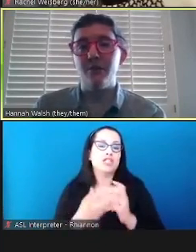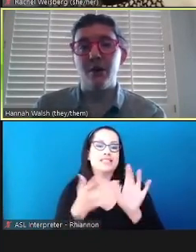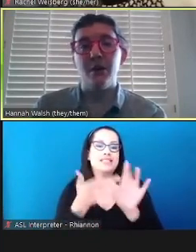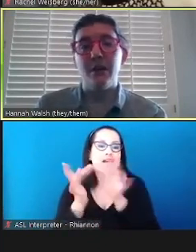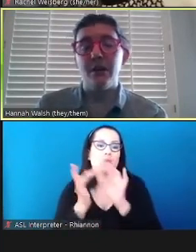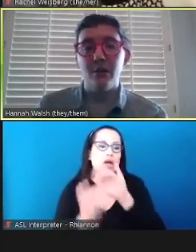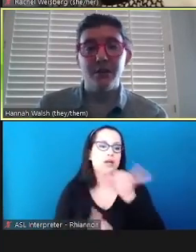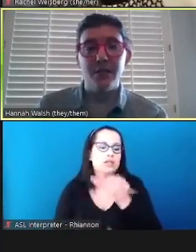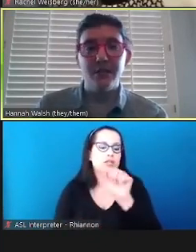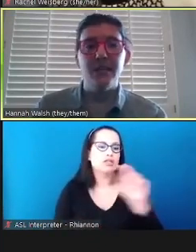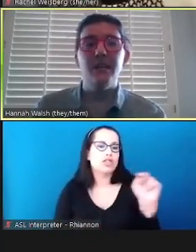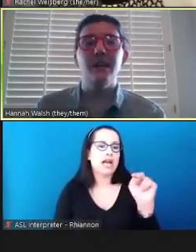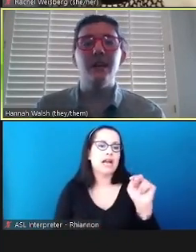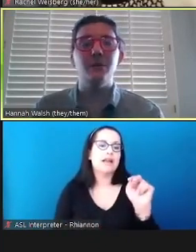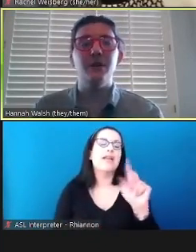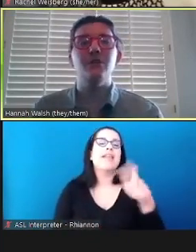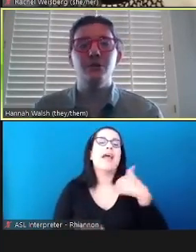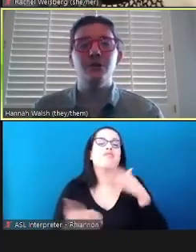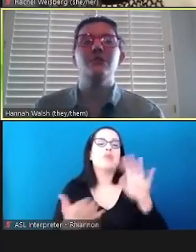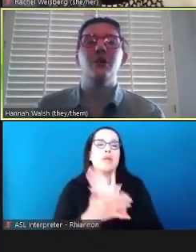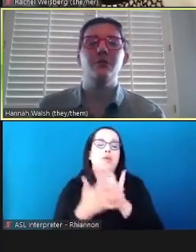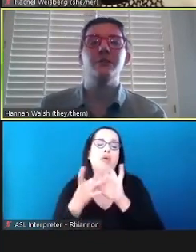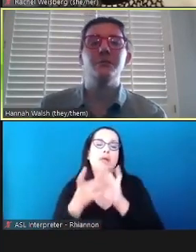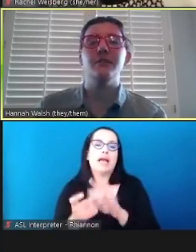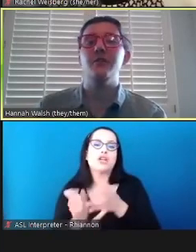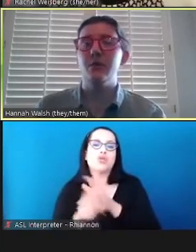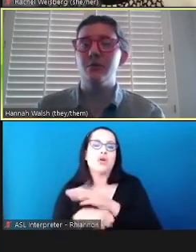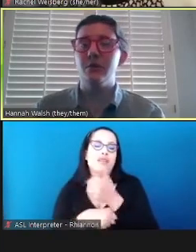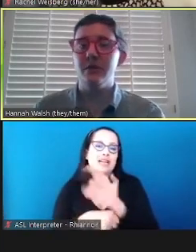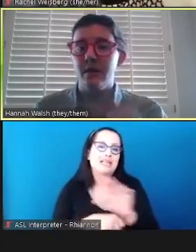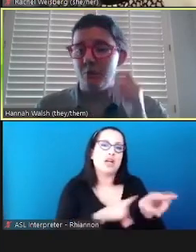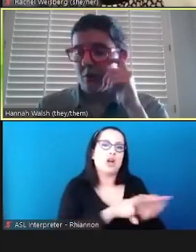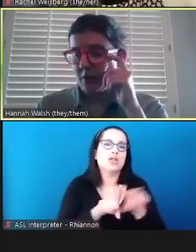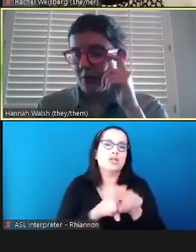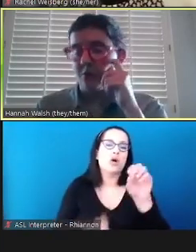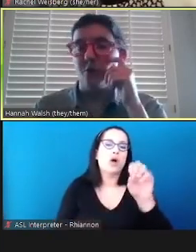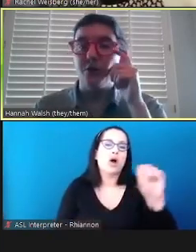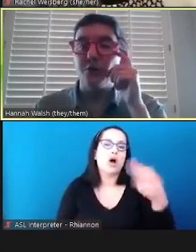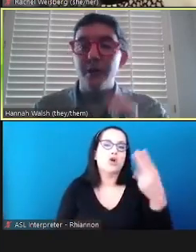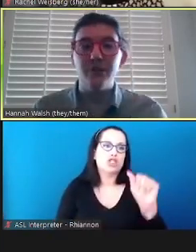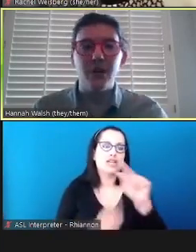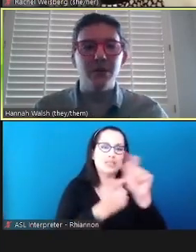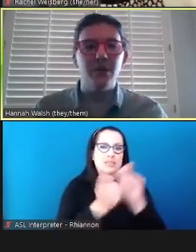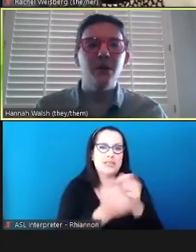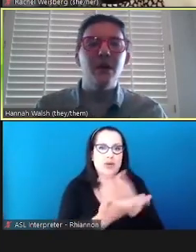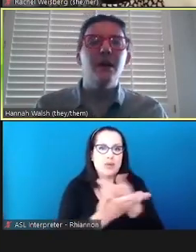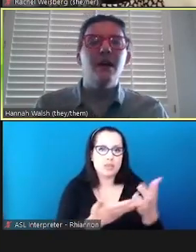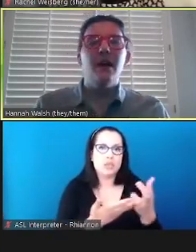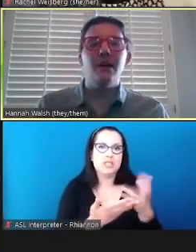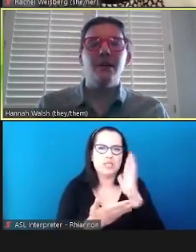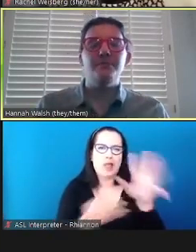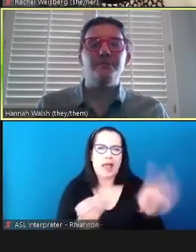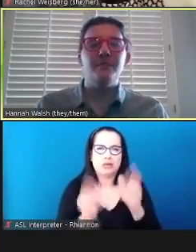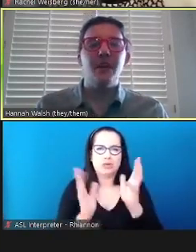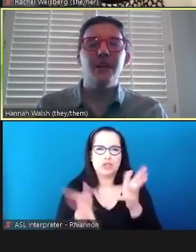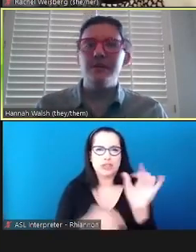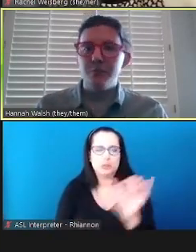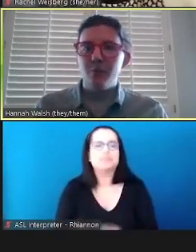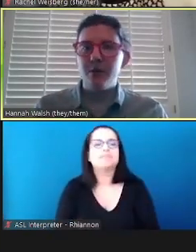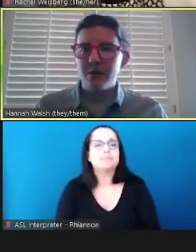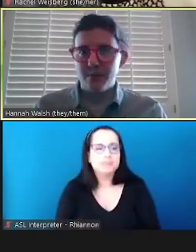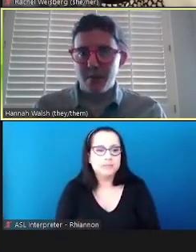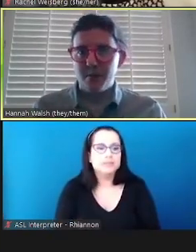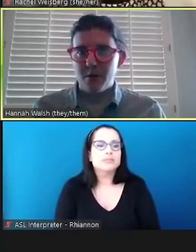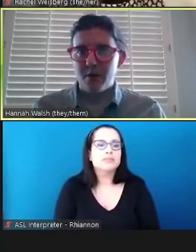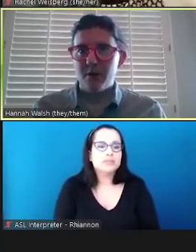materials regarding COVID-19, and as well as OSHA's COVID-specific resources. And those are also going in the chat below. And it's